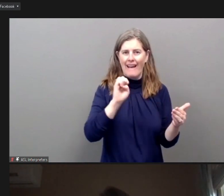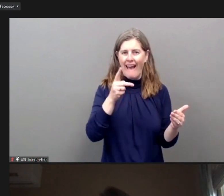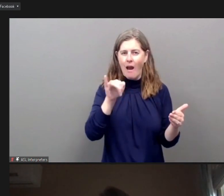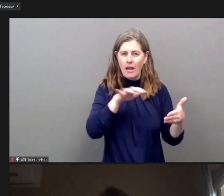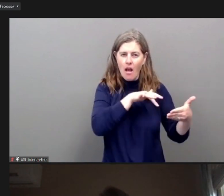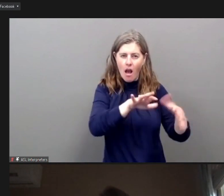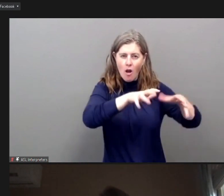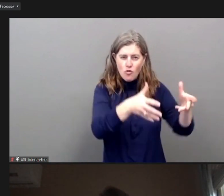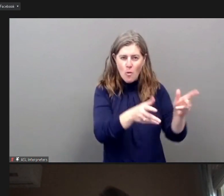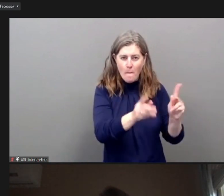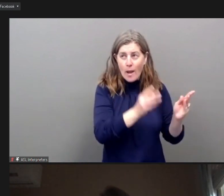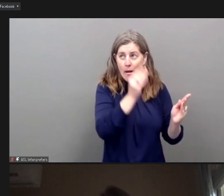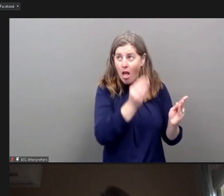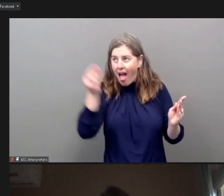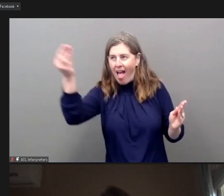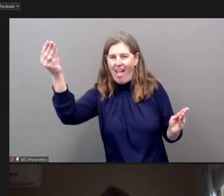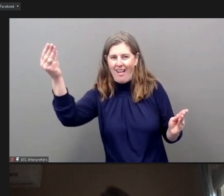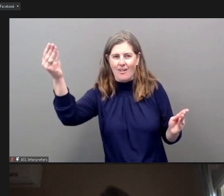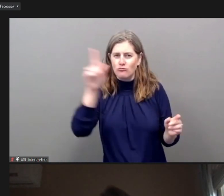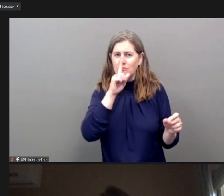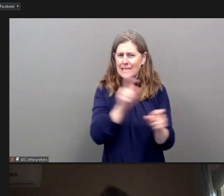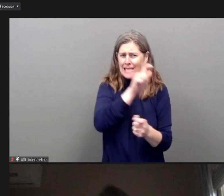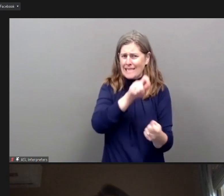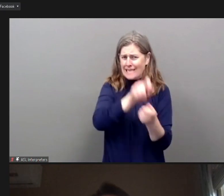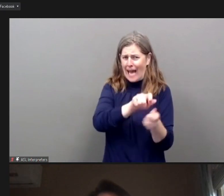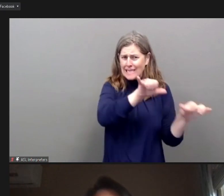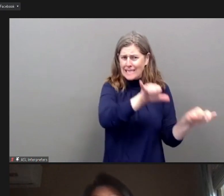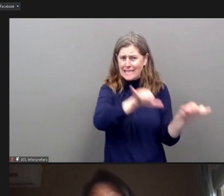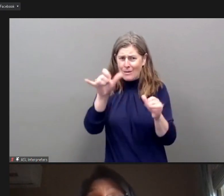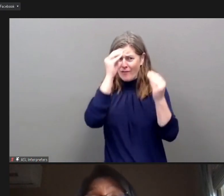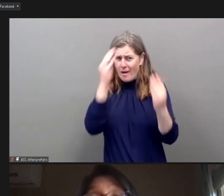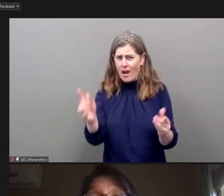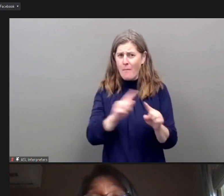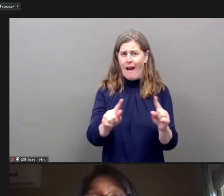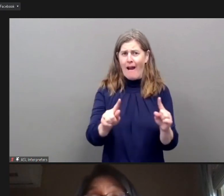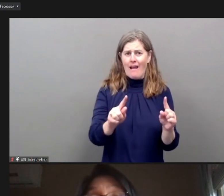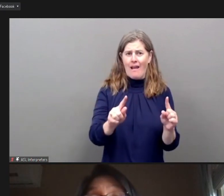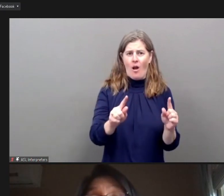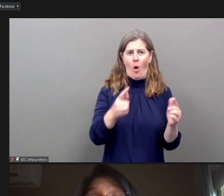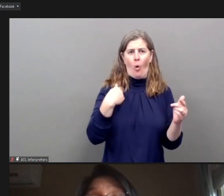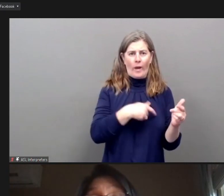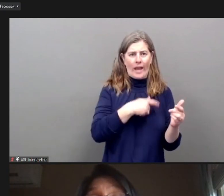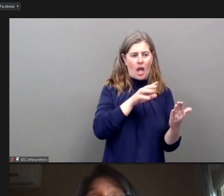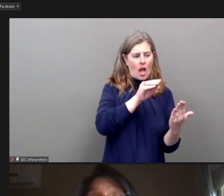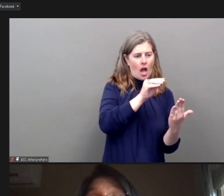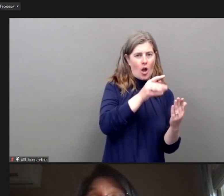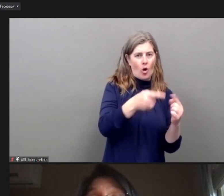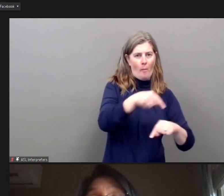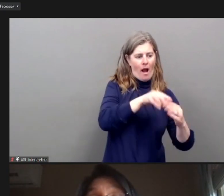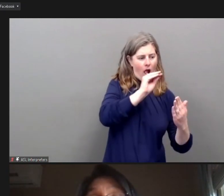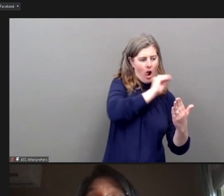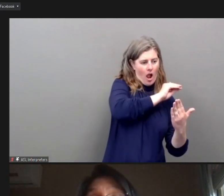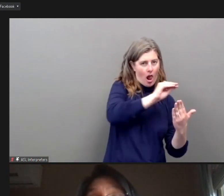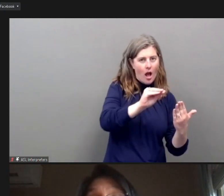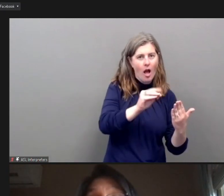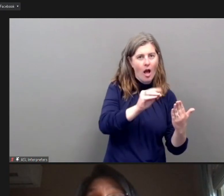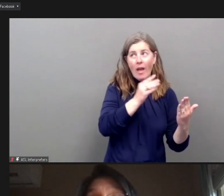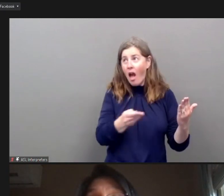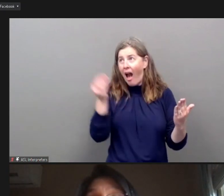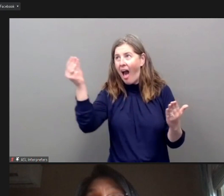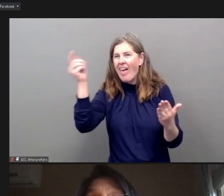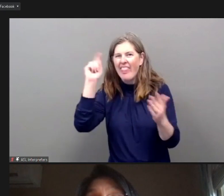it is the exact same data. It's just it gets chopped and packaged in slightly different size